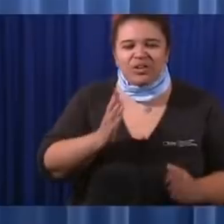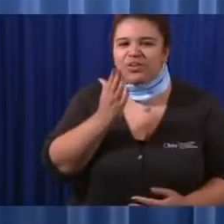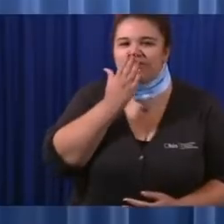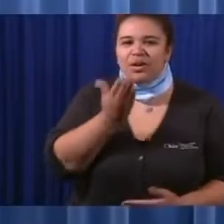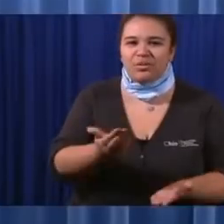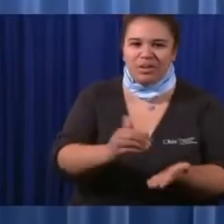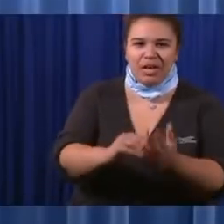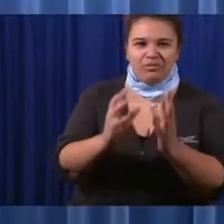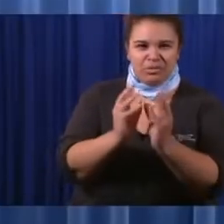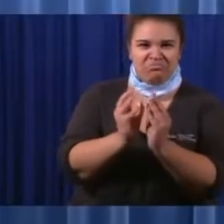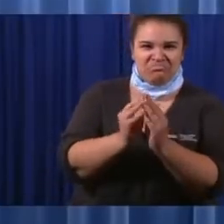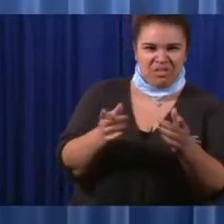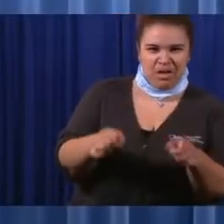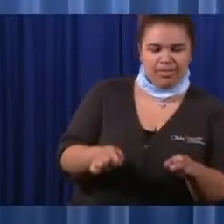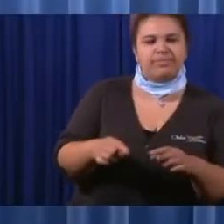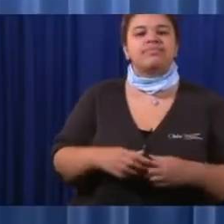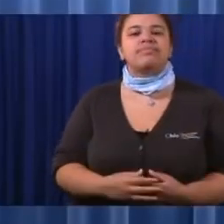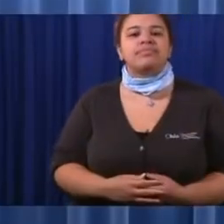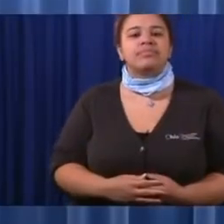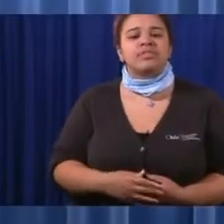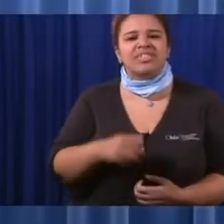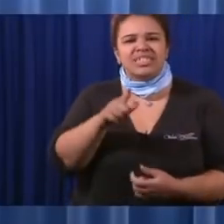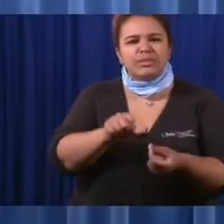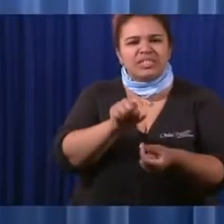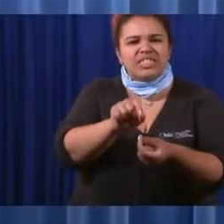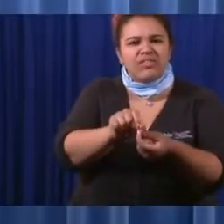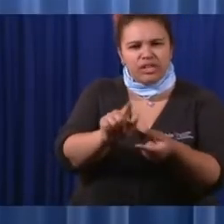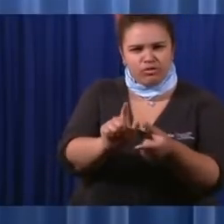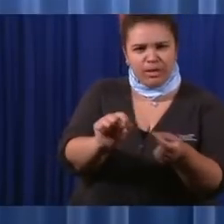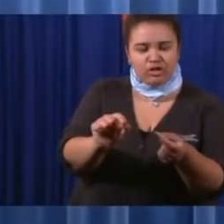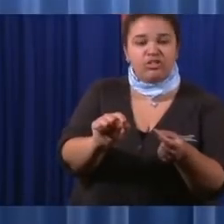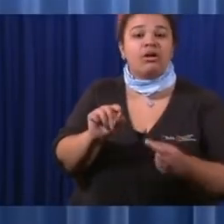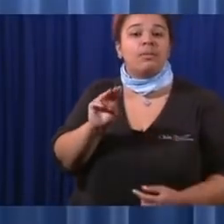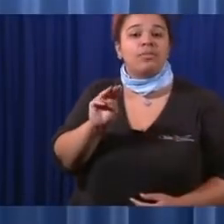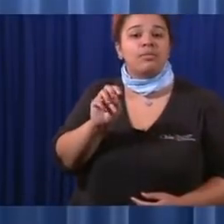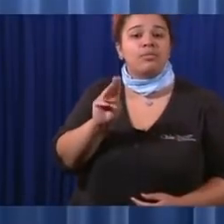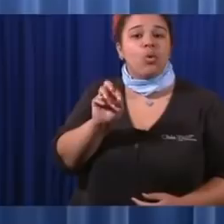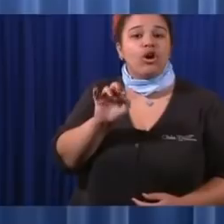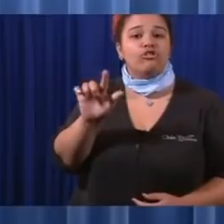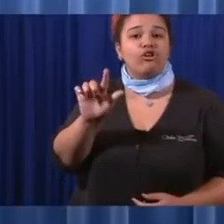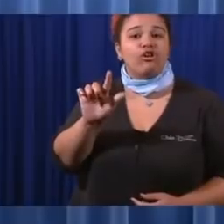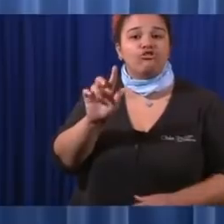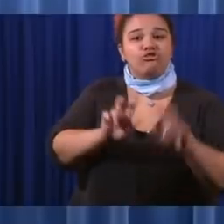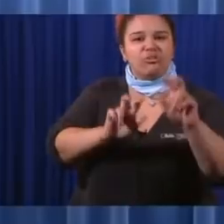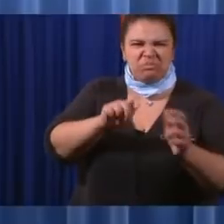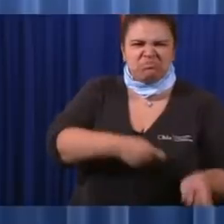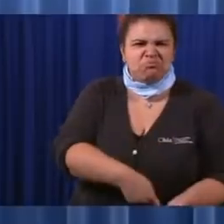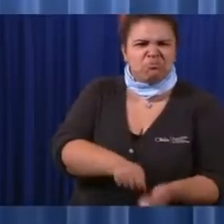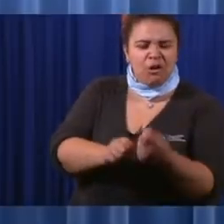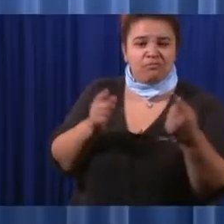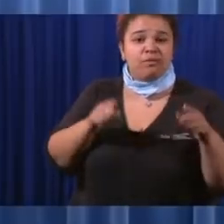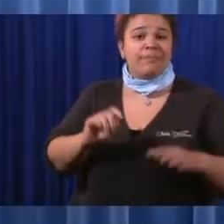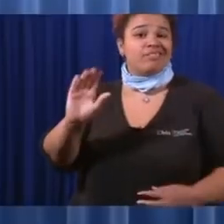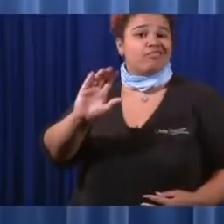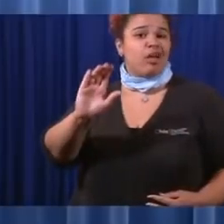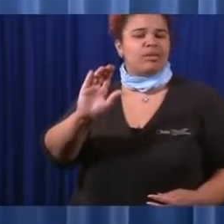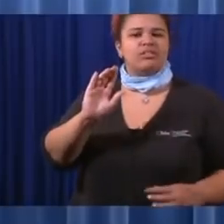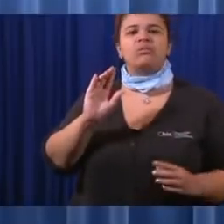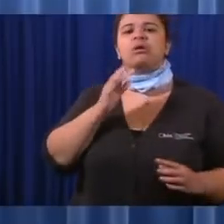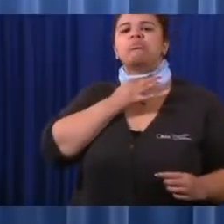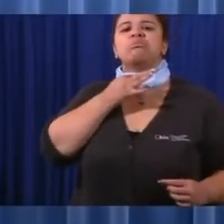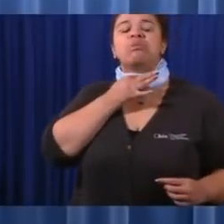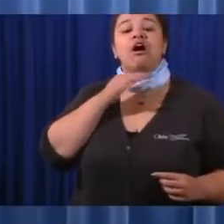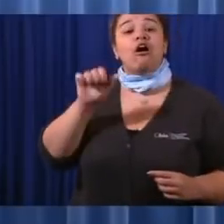briefing. You specifically mentioned the Memorial Tournament in Columbus. Could you give us an idea of what's going to happen with the other